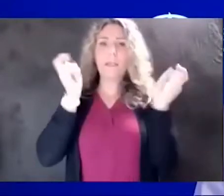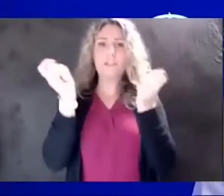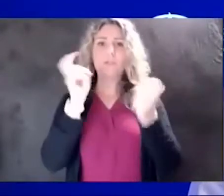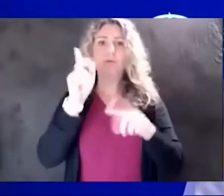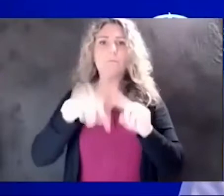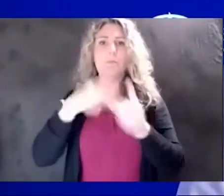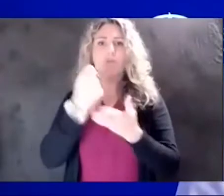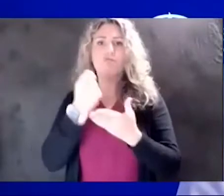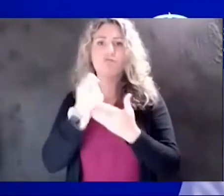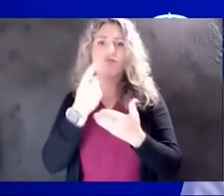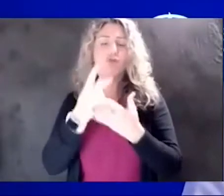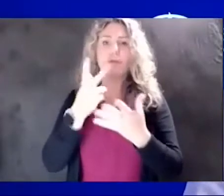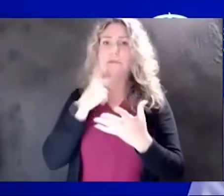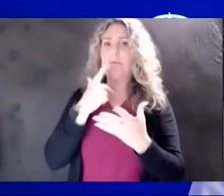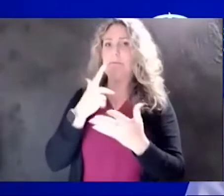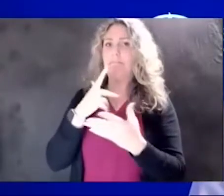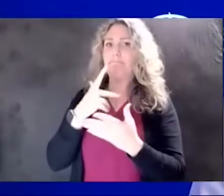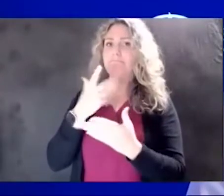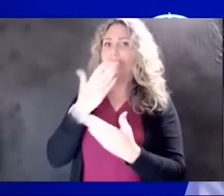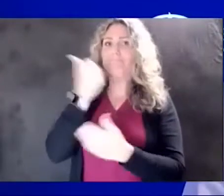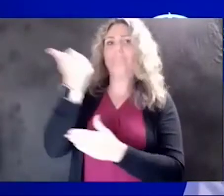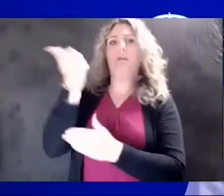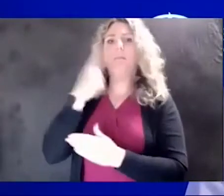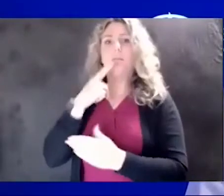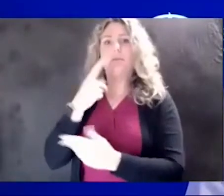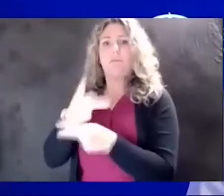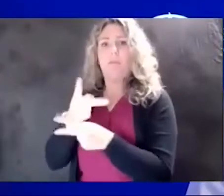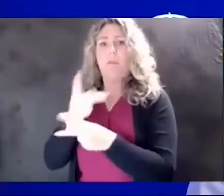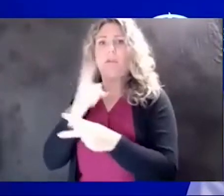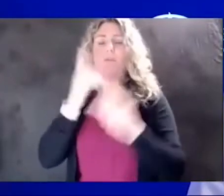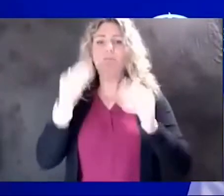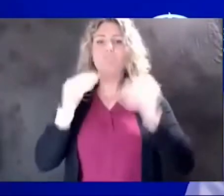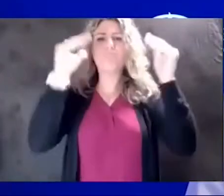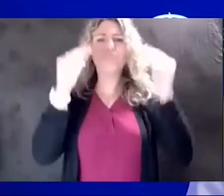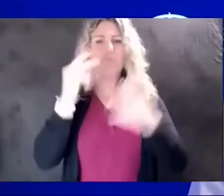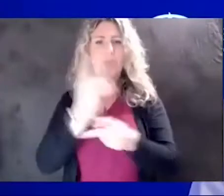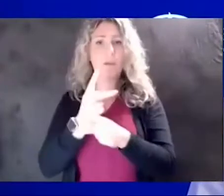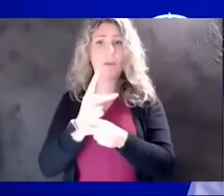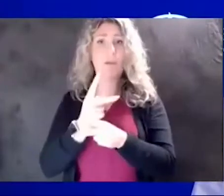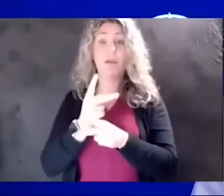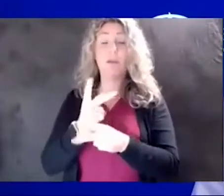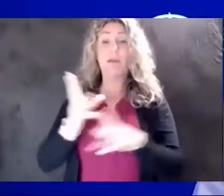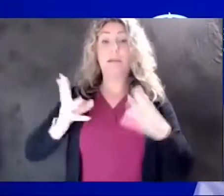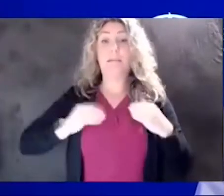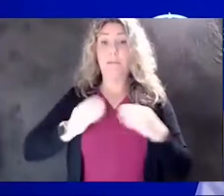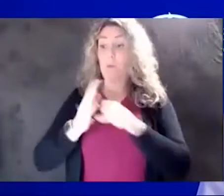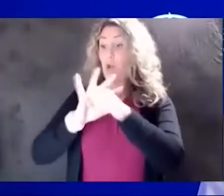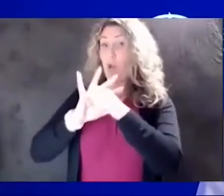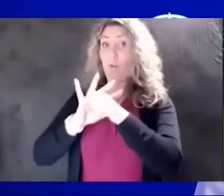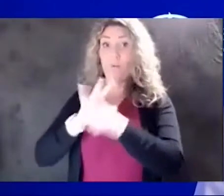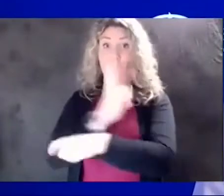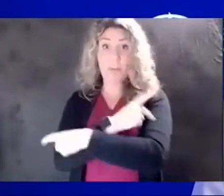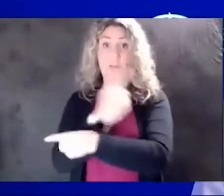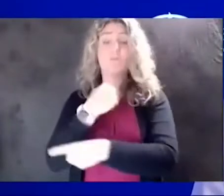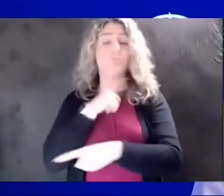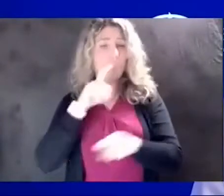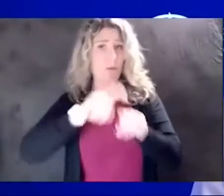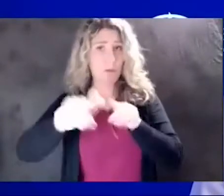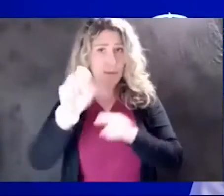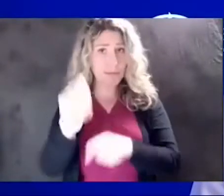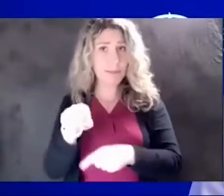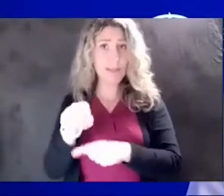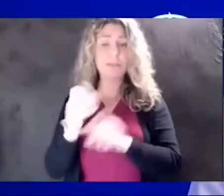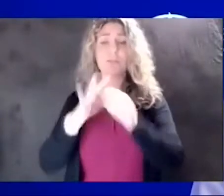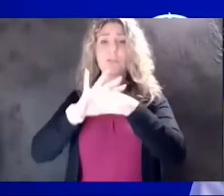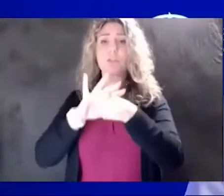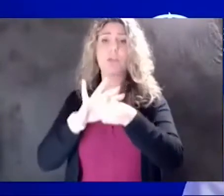it here for upgrade and care. Are we taking COVID patients? We certainly get calls for COVID patients. I know that we have taken a